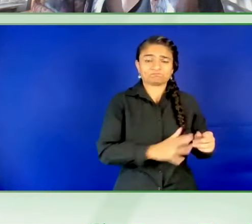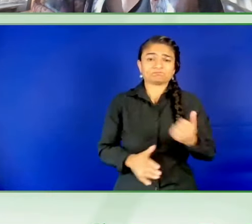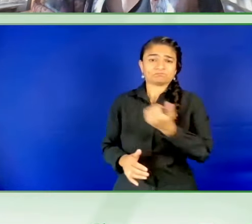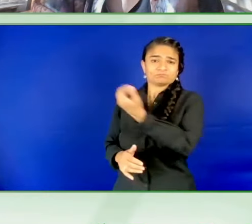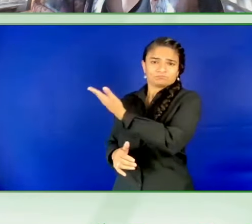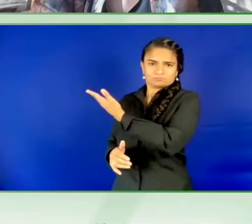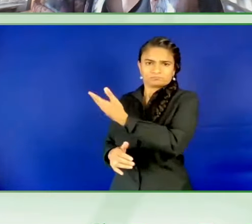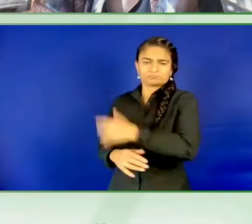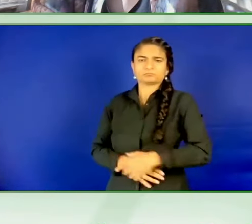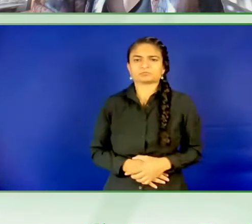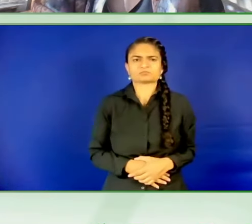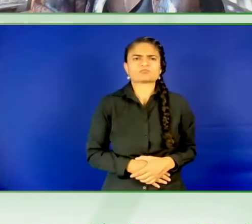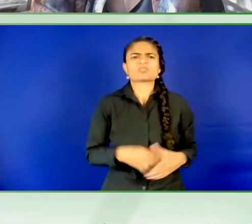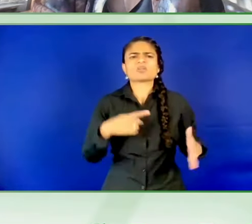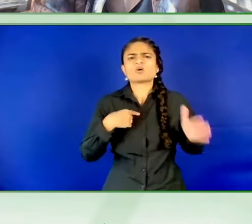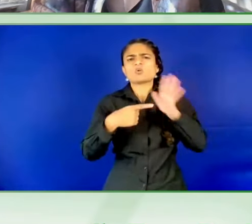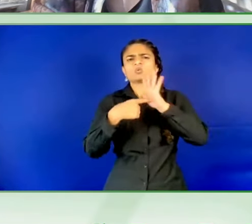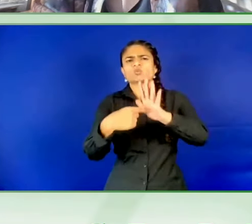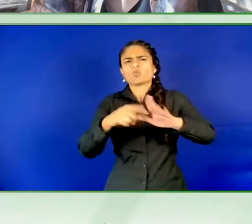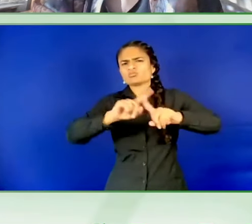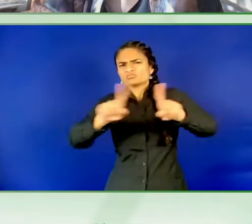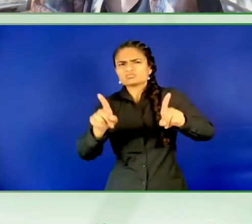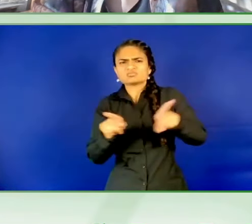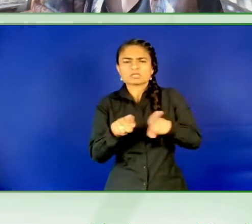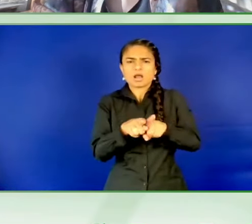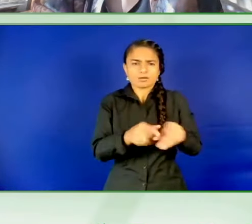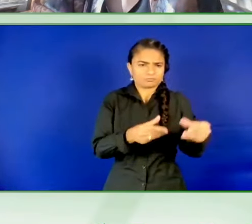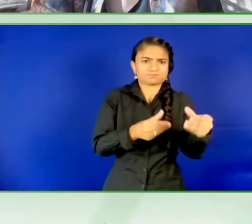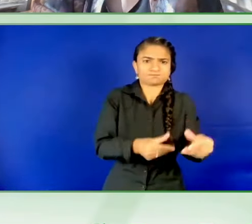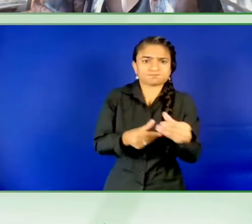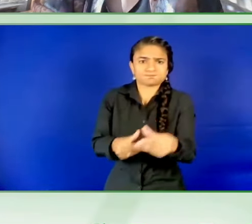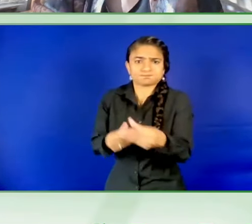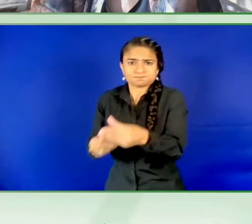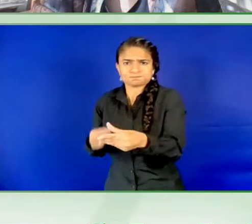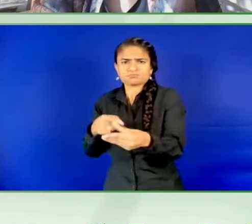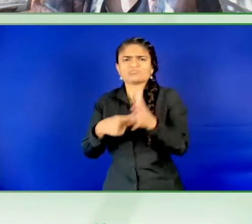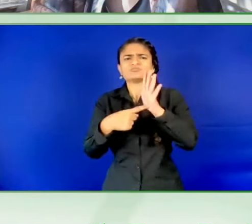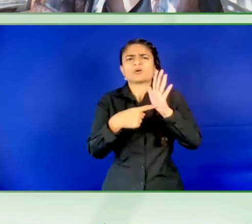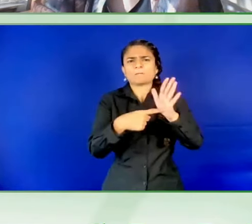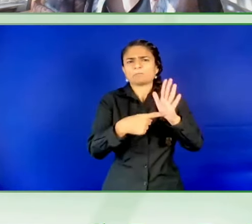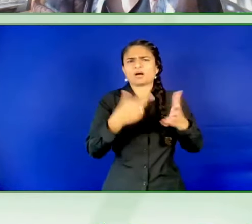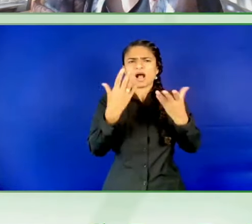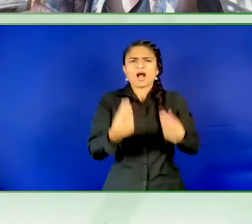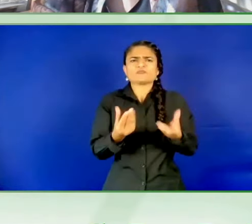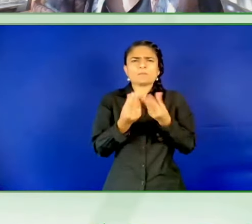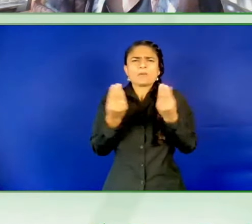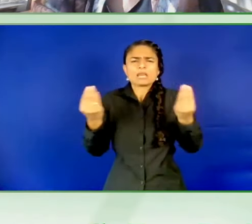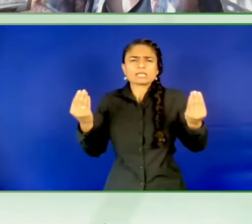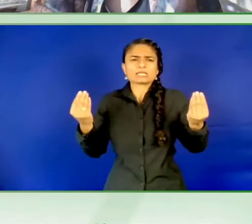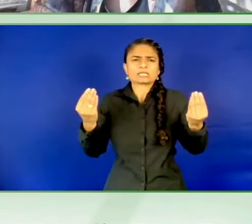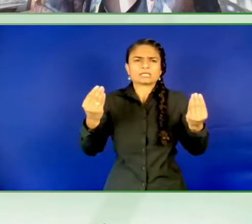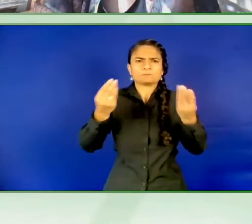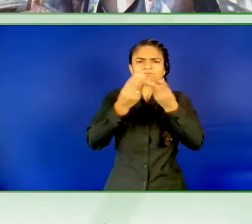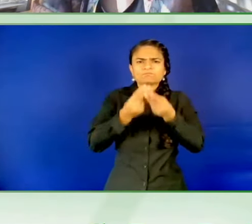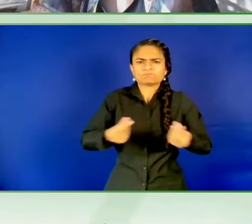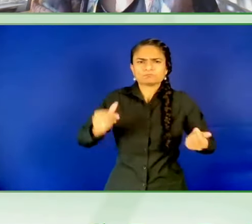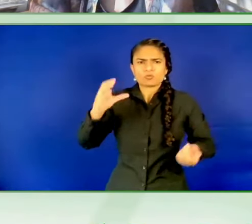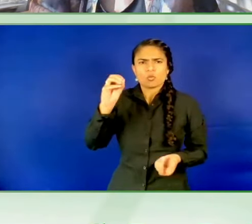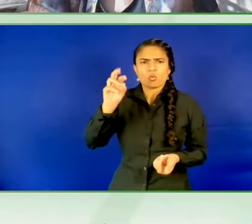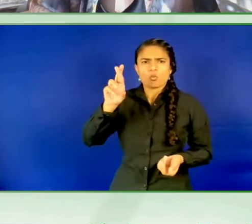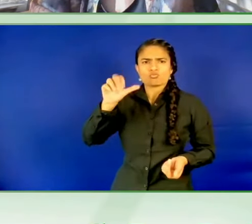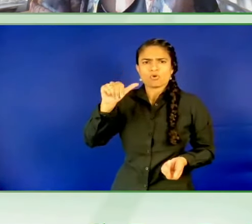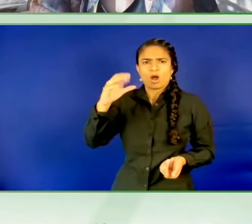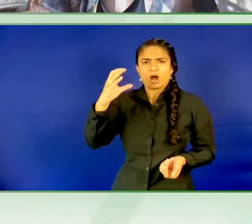these cases, the event organizers advertise that there will be activities for all public and send invitations